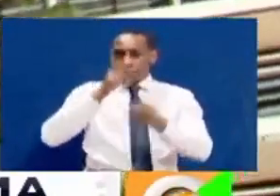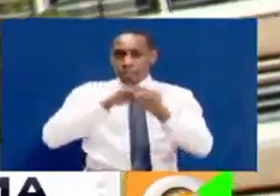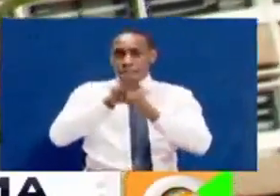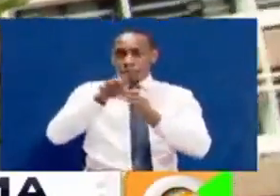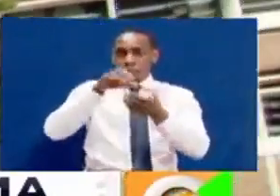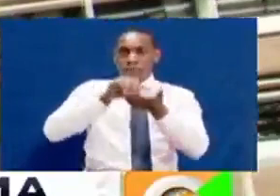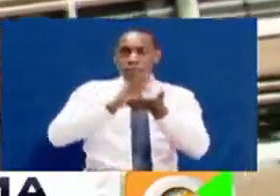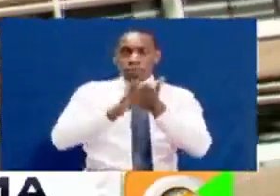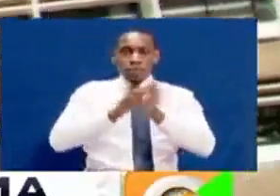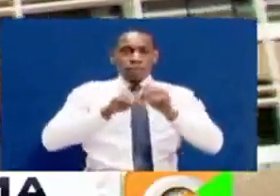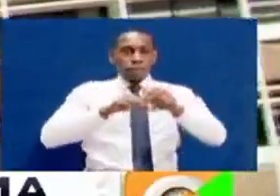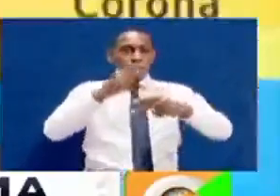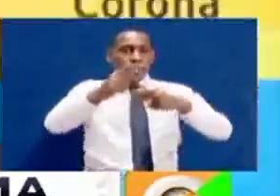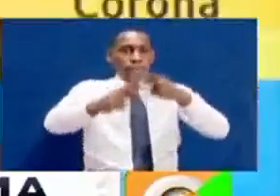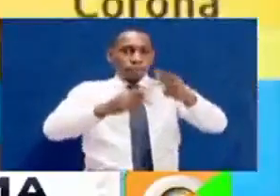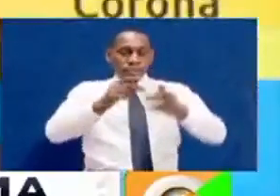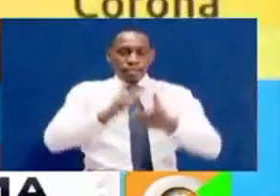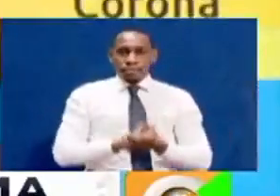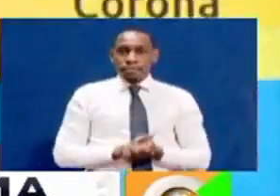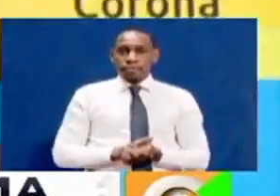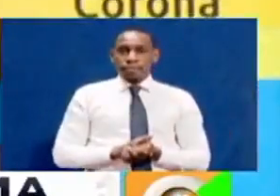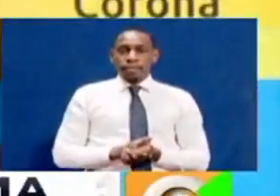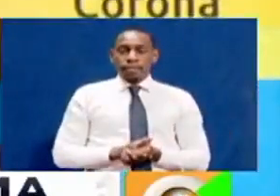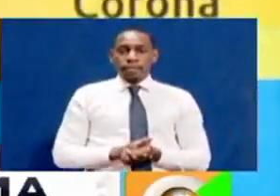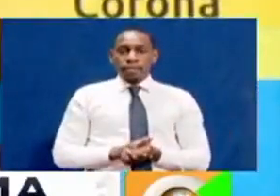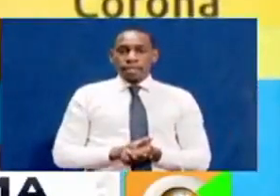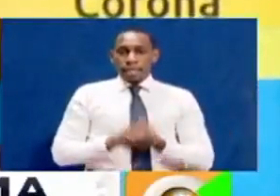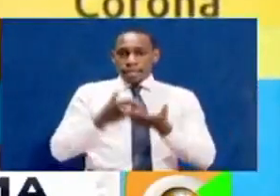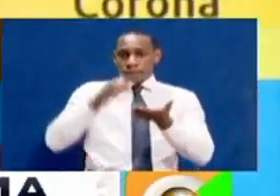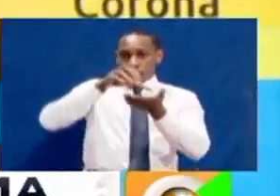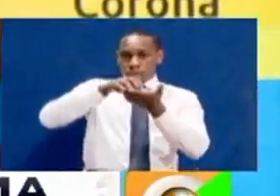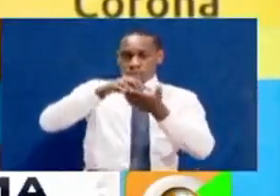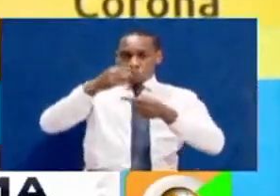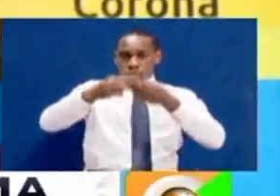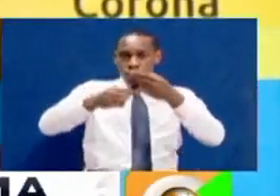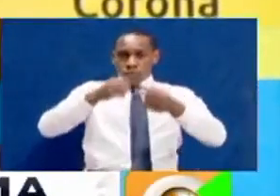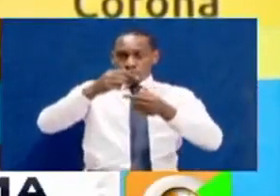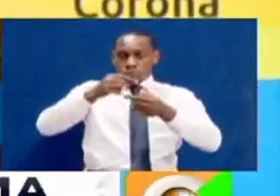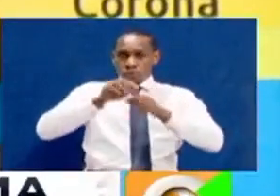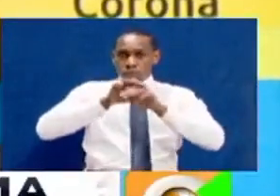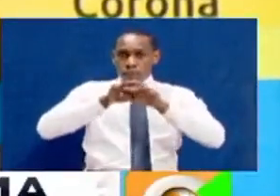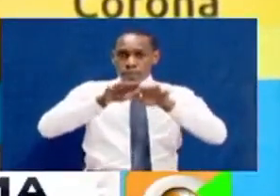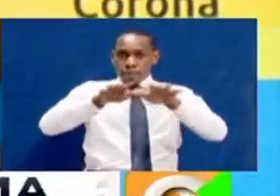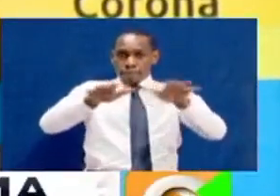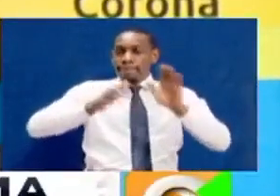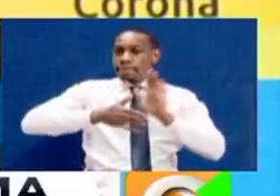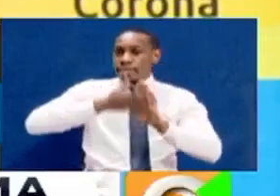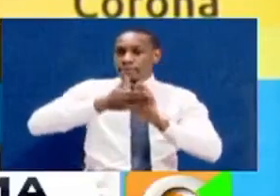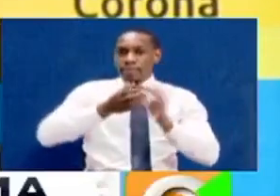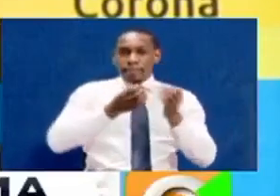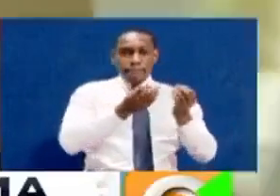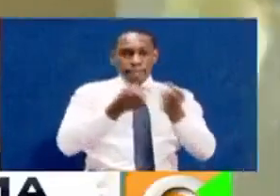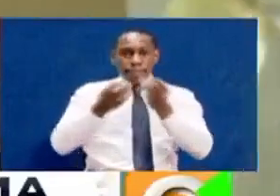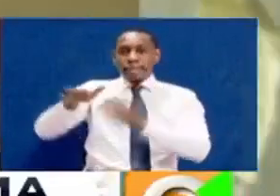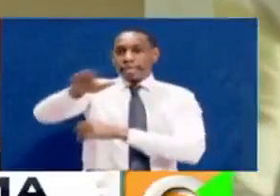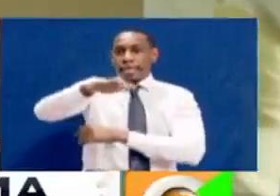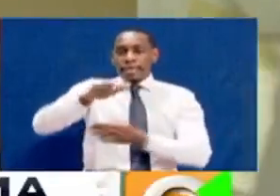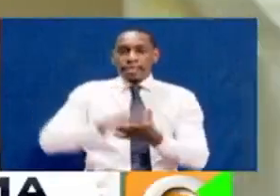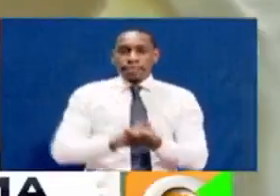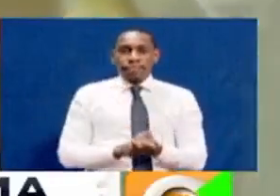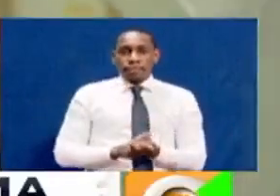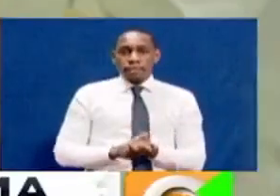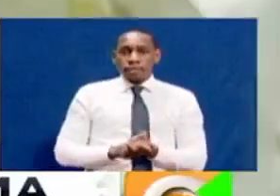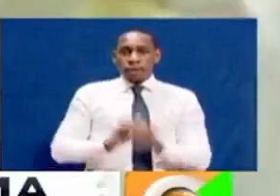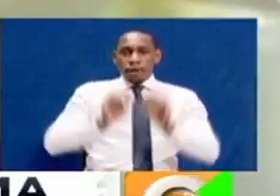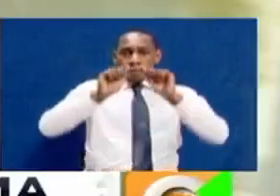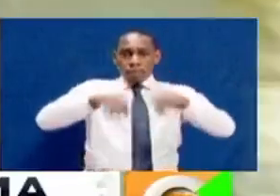sticking to the laid-out protocol. Our epidemiological curve is rising sharply in many of our regions. For one